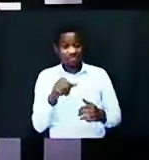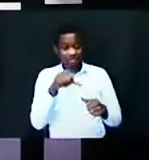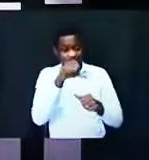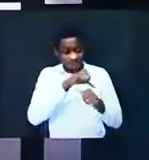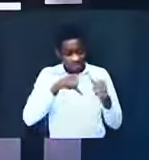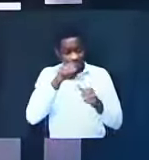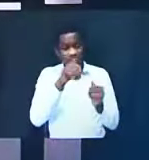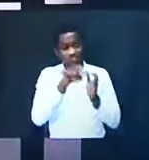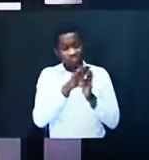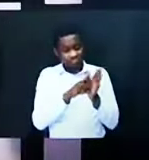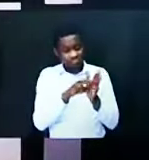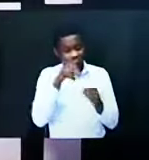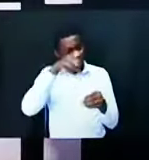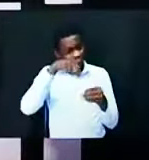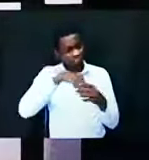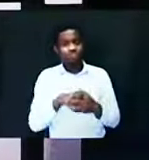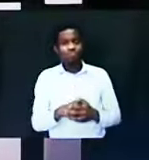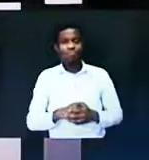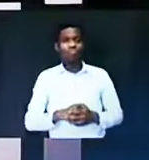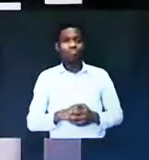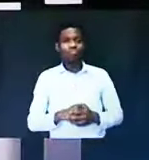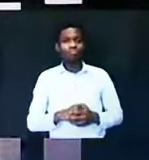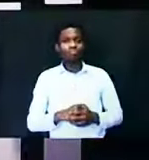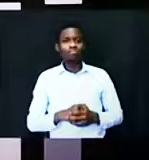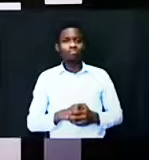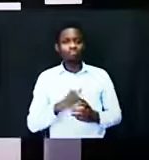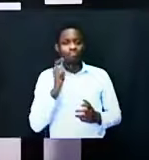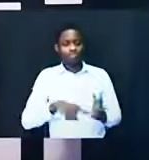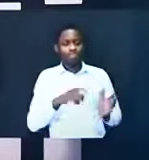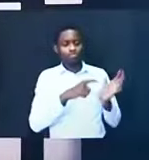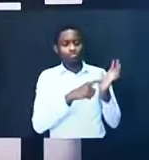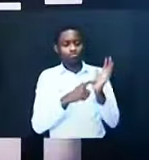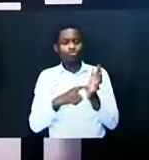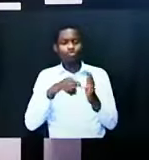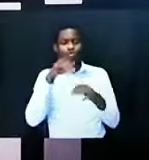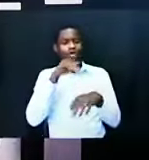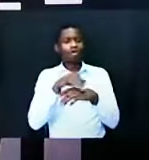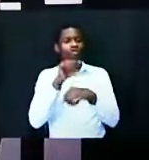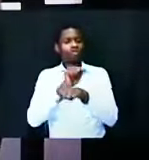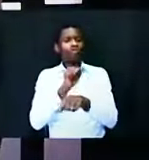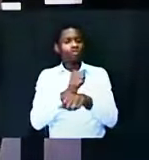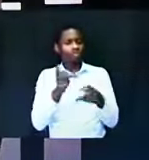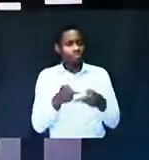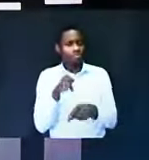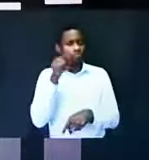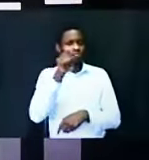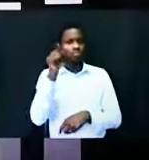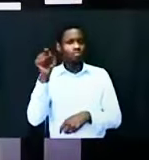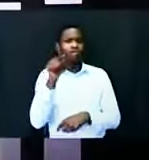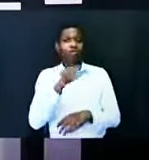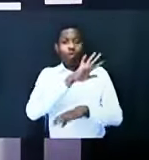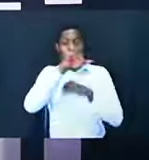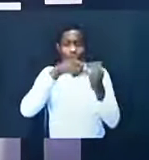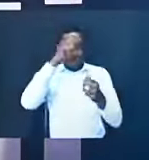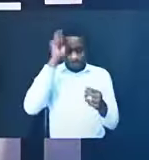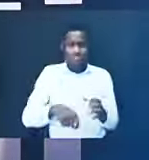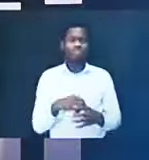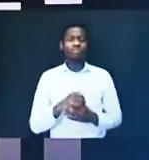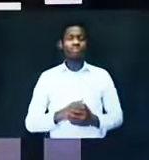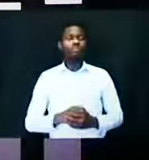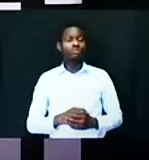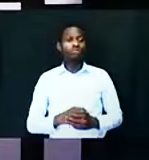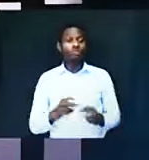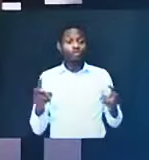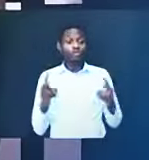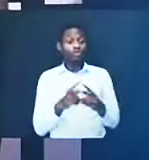You see, you can't talk about light if there were no darkness. And so